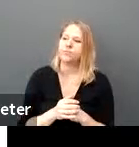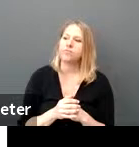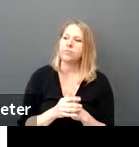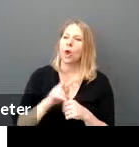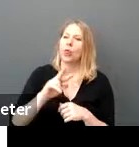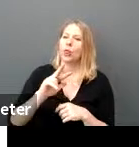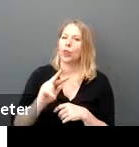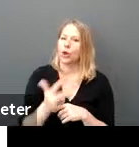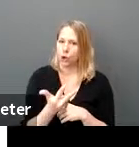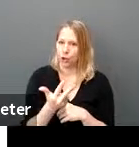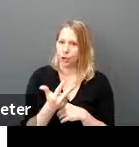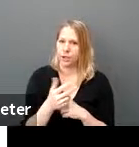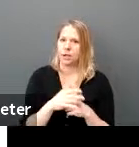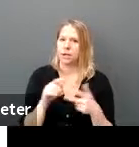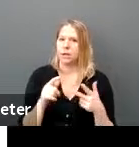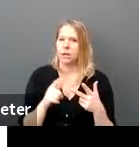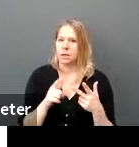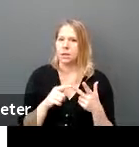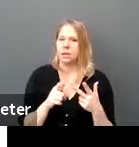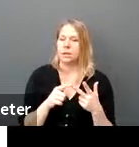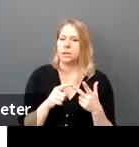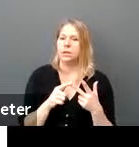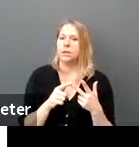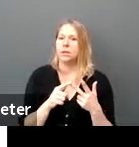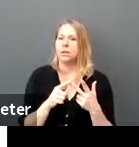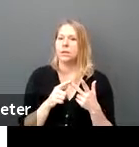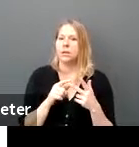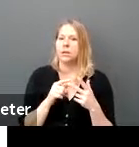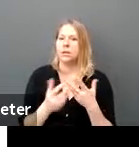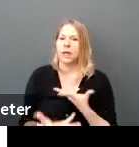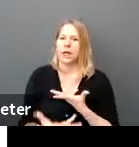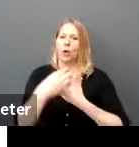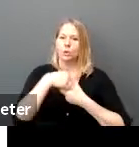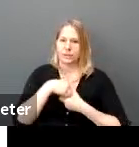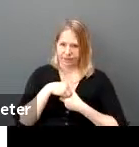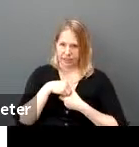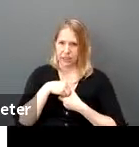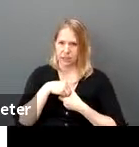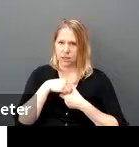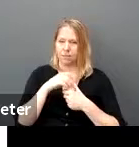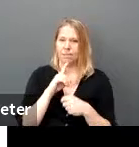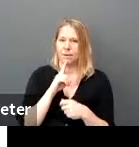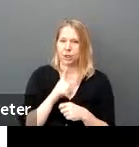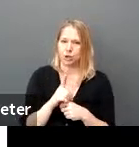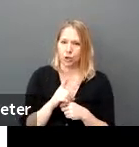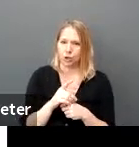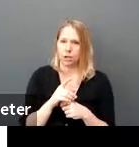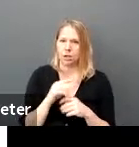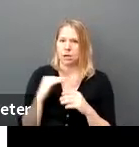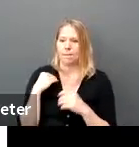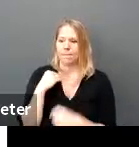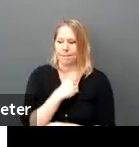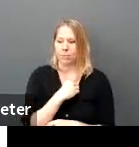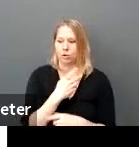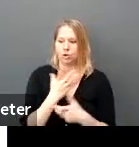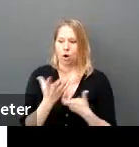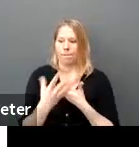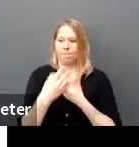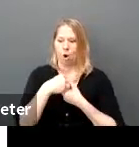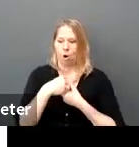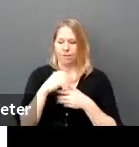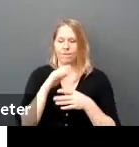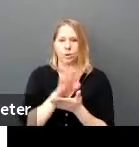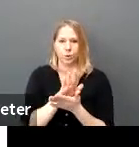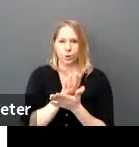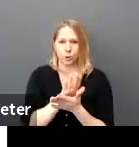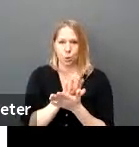Our third principle is about inclusivity and making sure members are a part of the